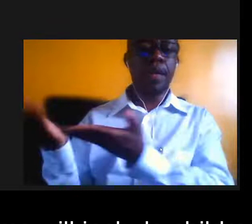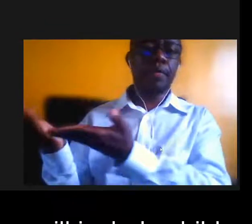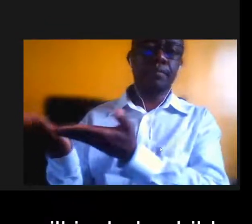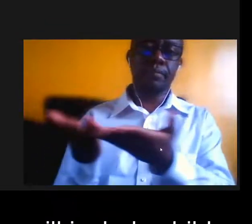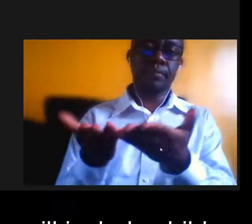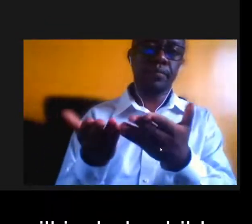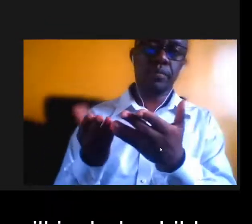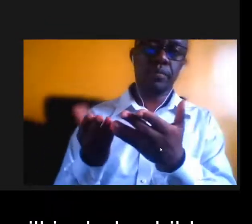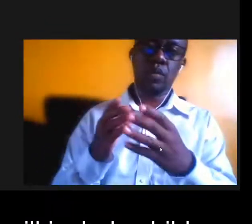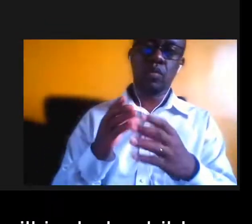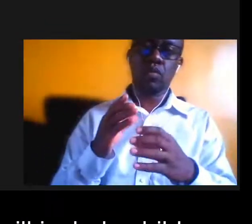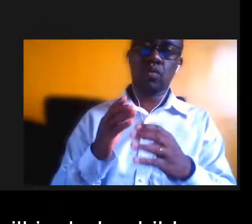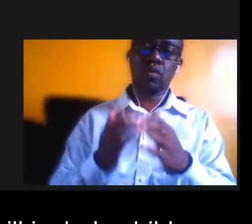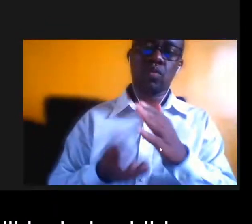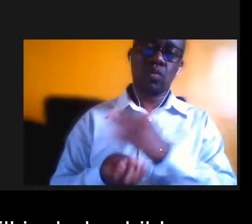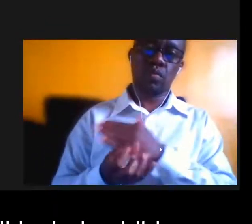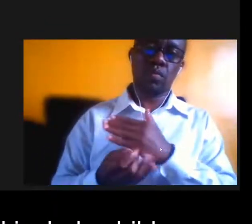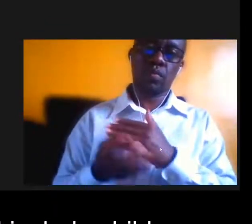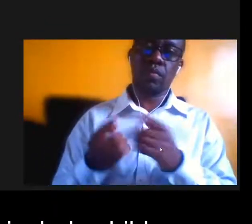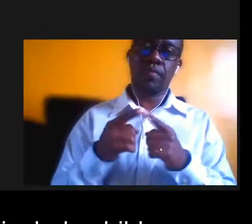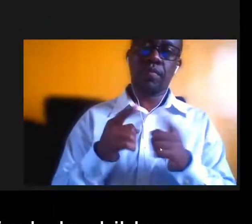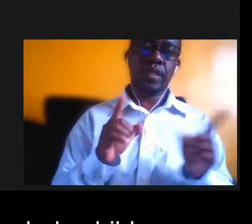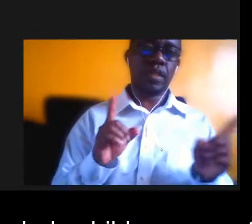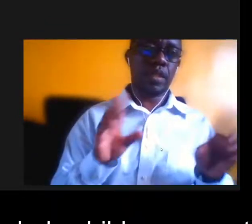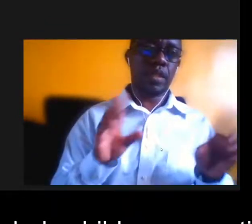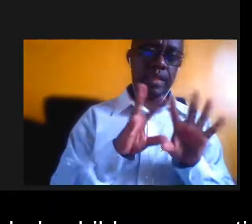that's kind of a picture of Uganda.